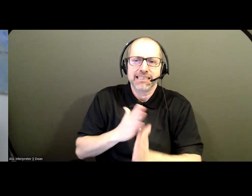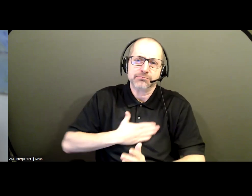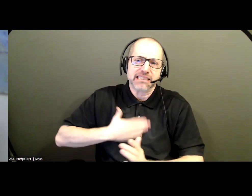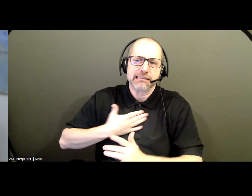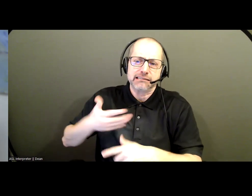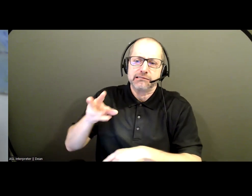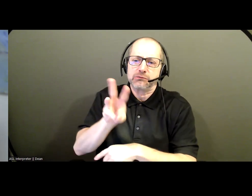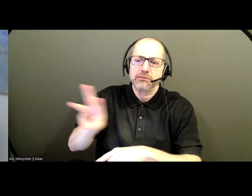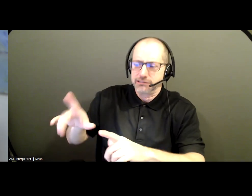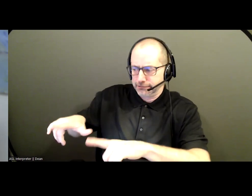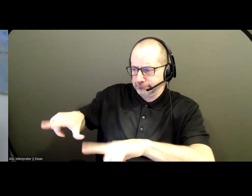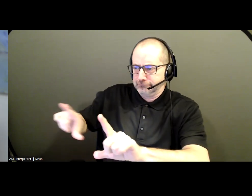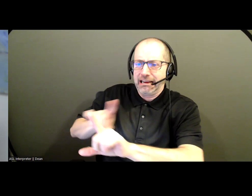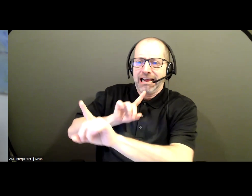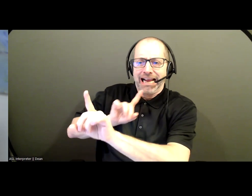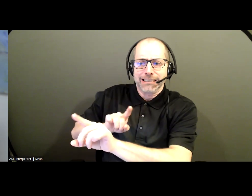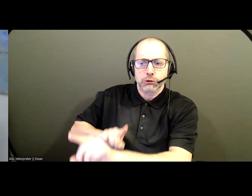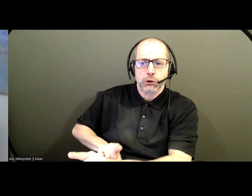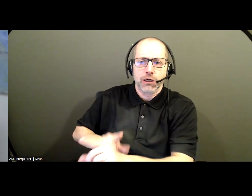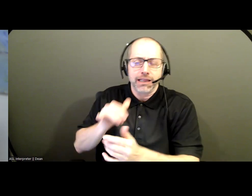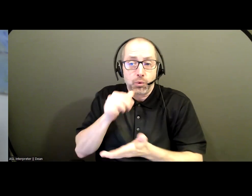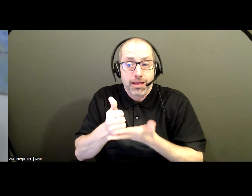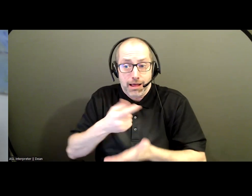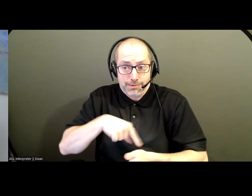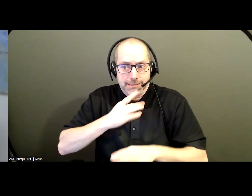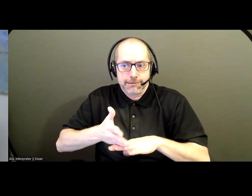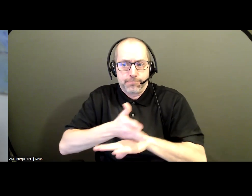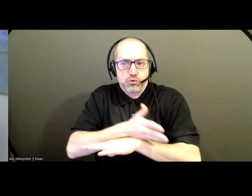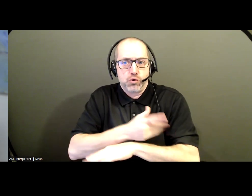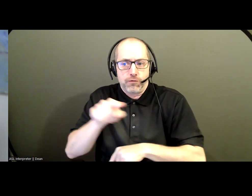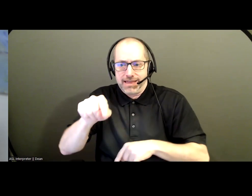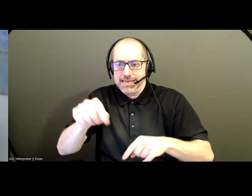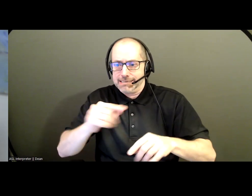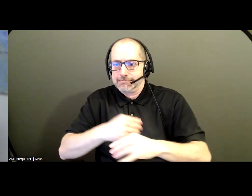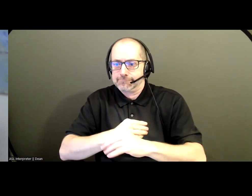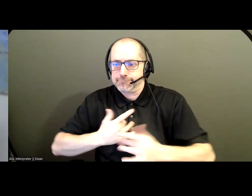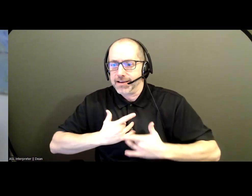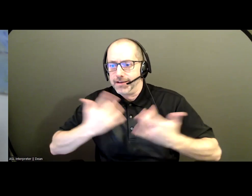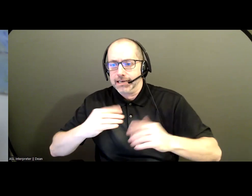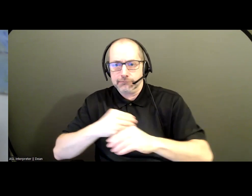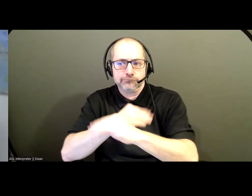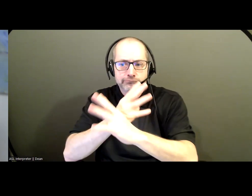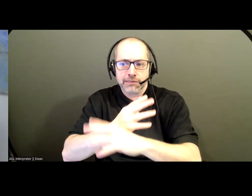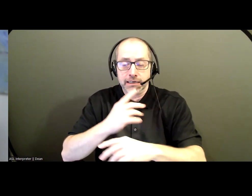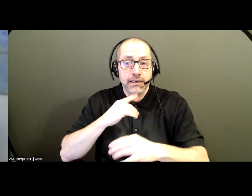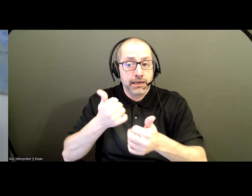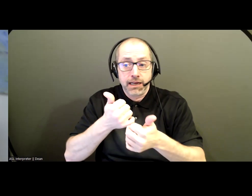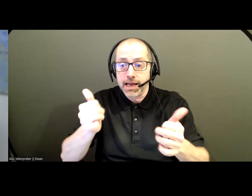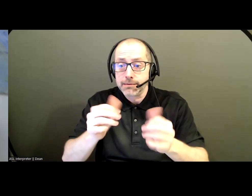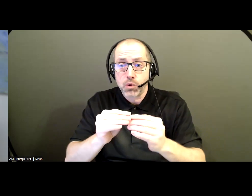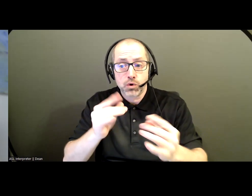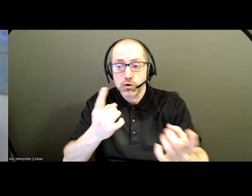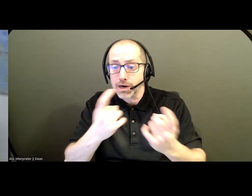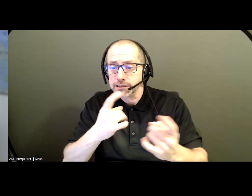to keep us developing and improving these events. If you have any questions or want information about getting involved